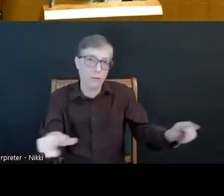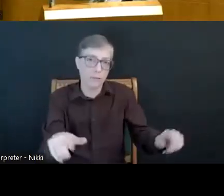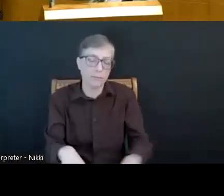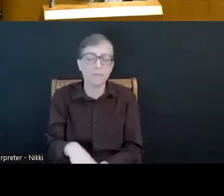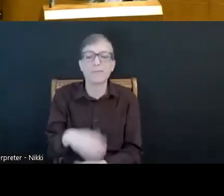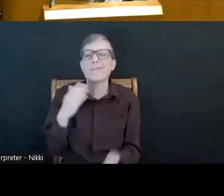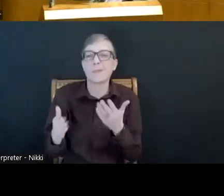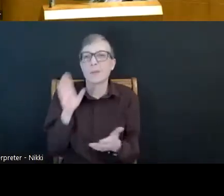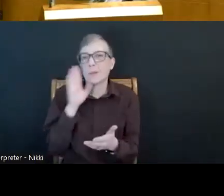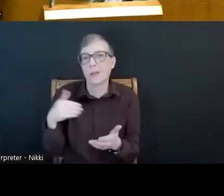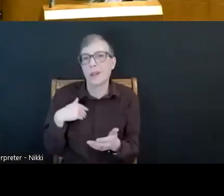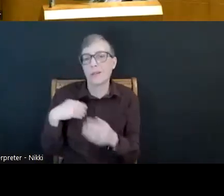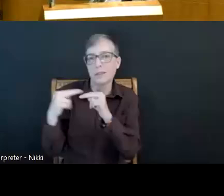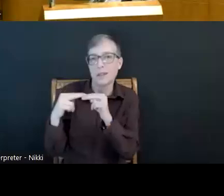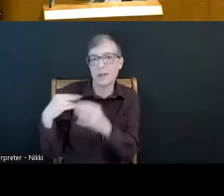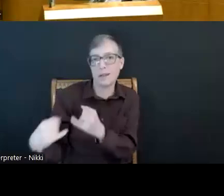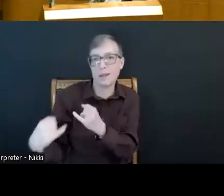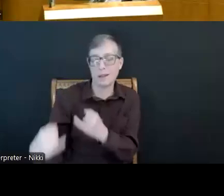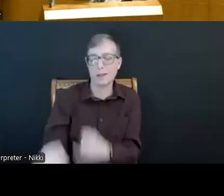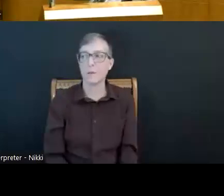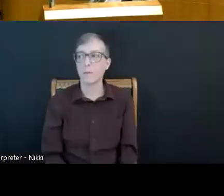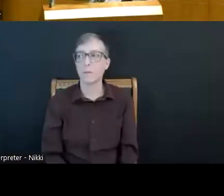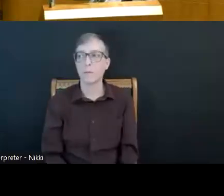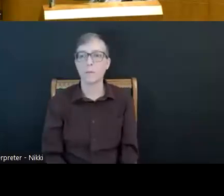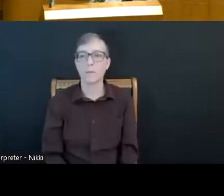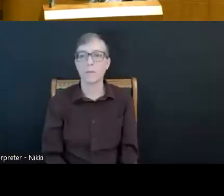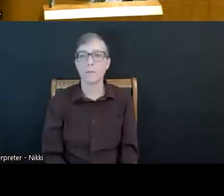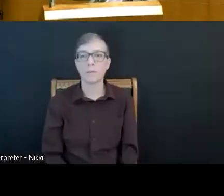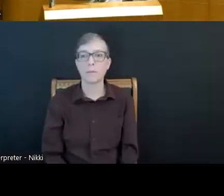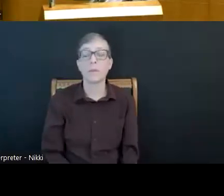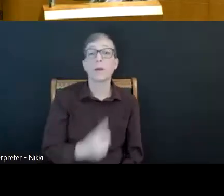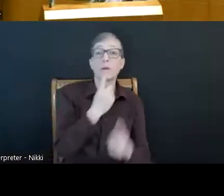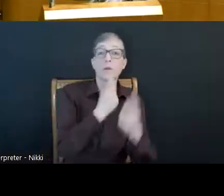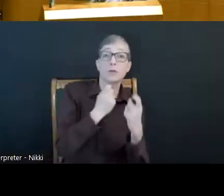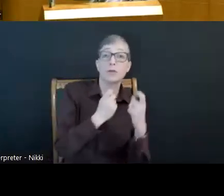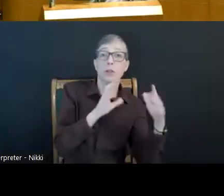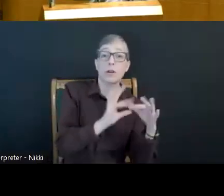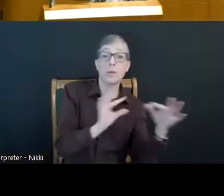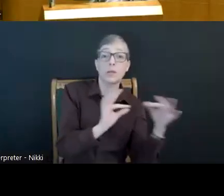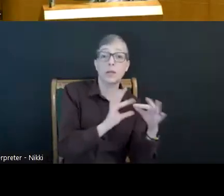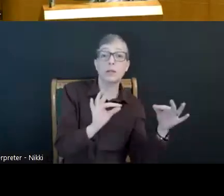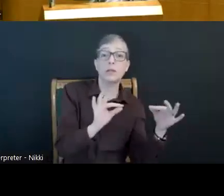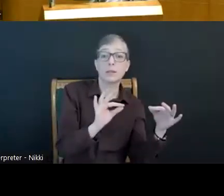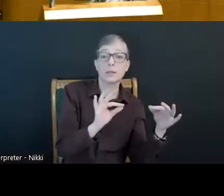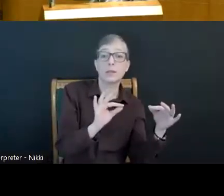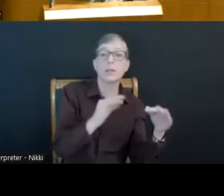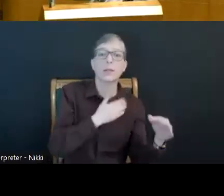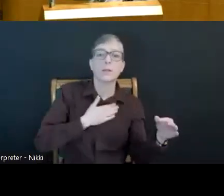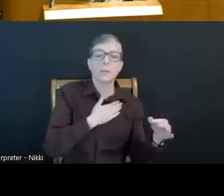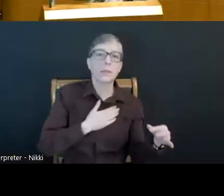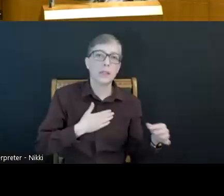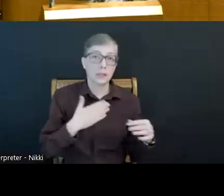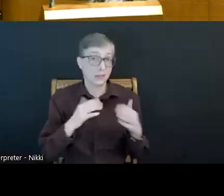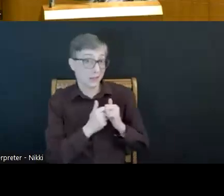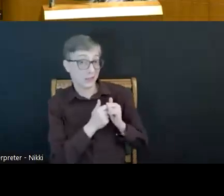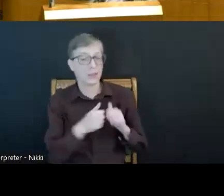Also, we hope people have questions or comments, but make sure to use the Q&A box at the bottom of your screen to